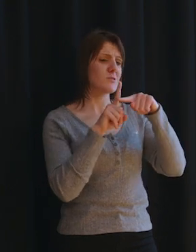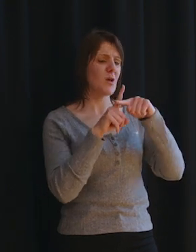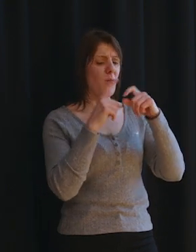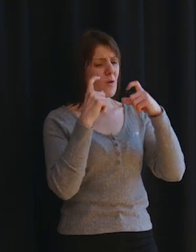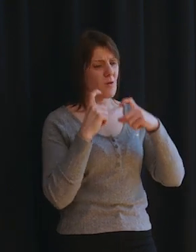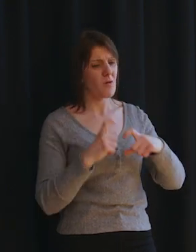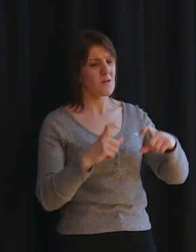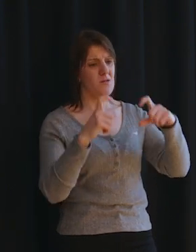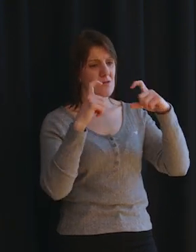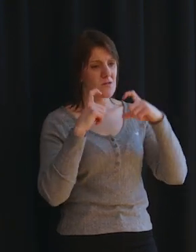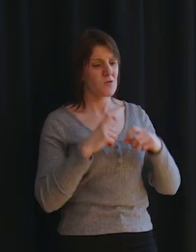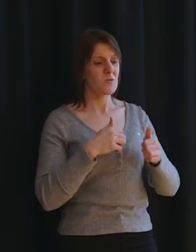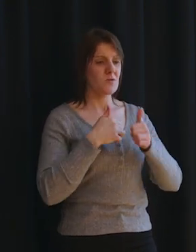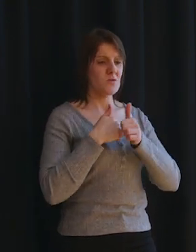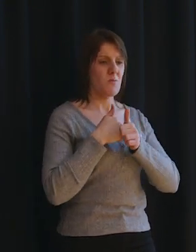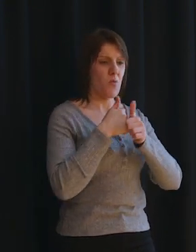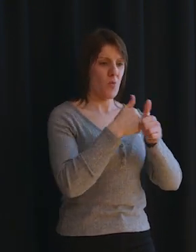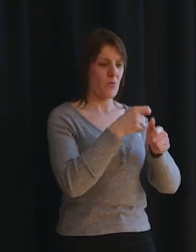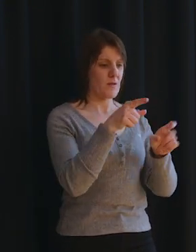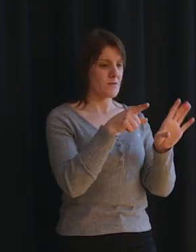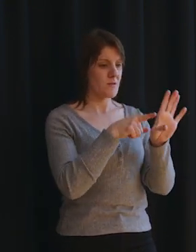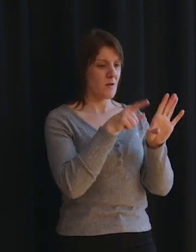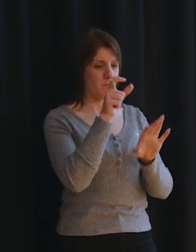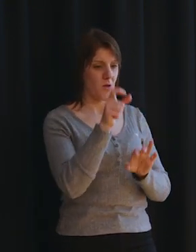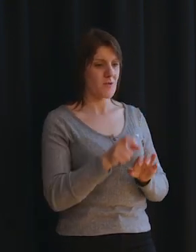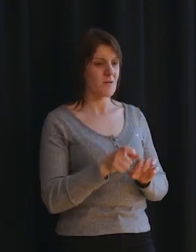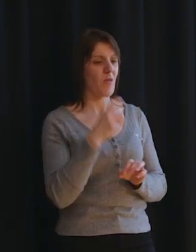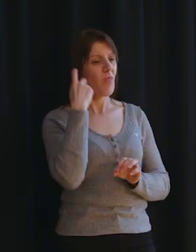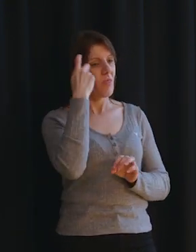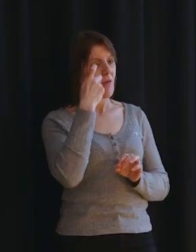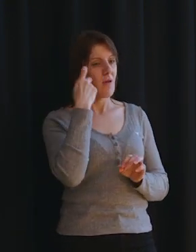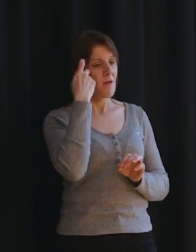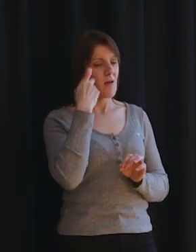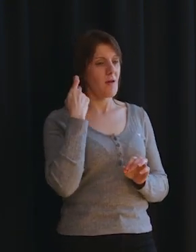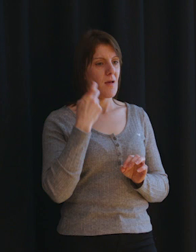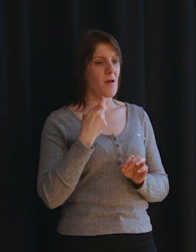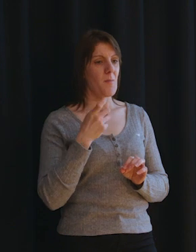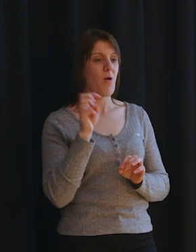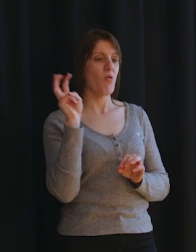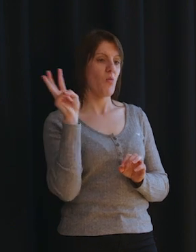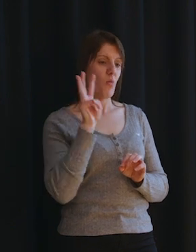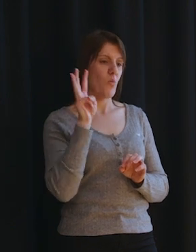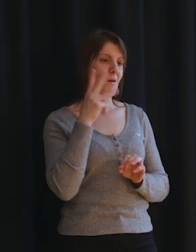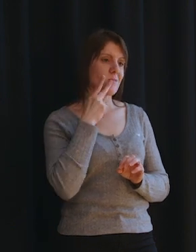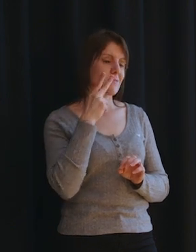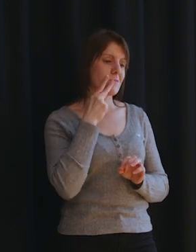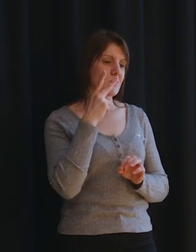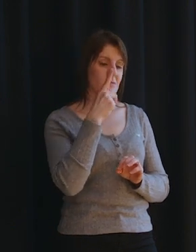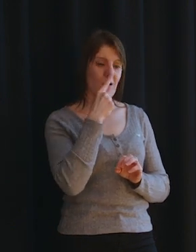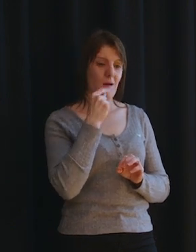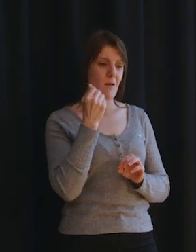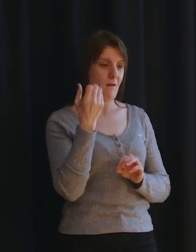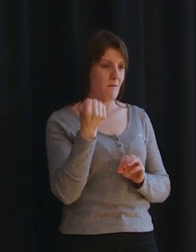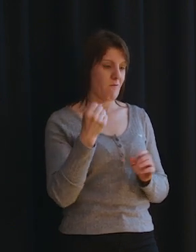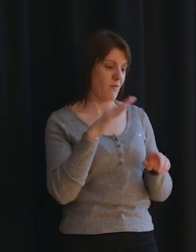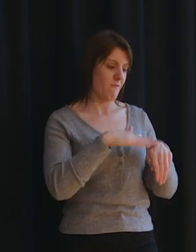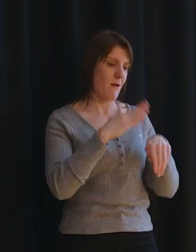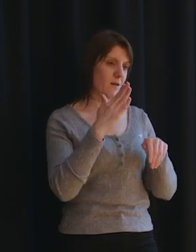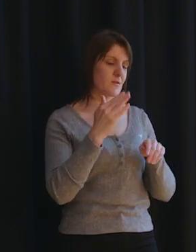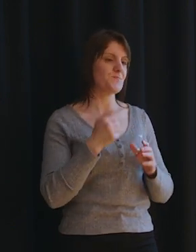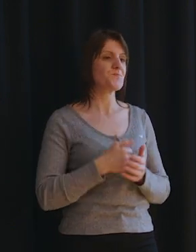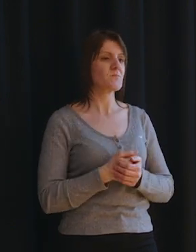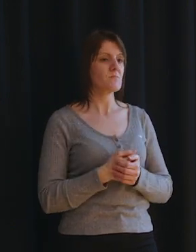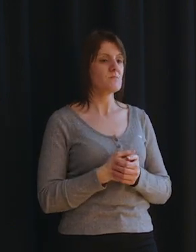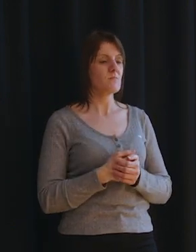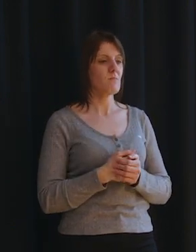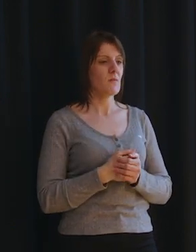kind of support this young person with that, and thinking about the impact potentially cannabis use could have in terms of employment sort of going forward as